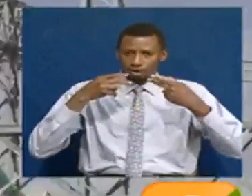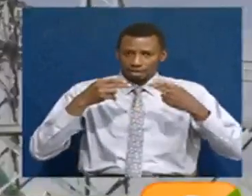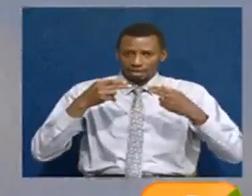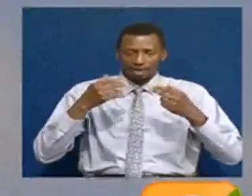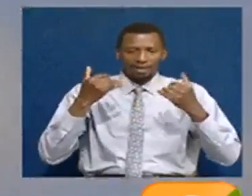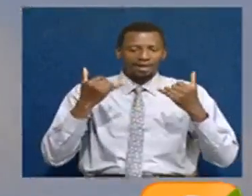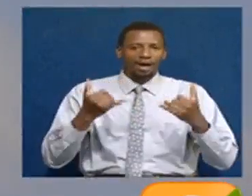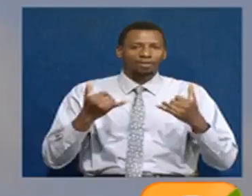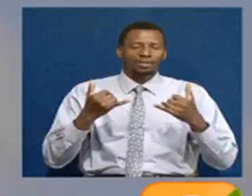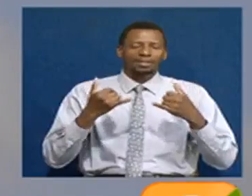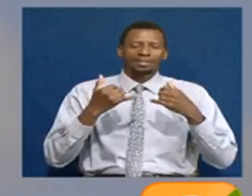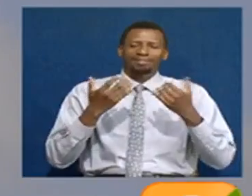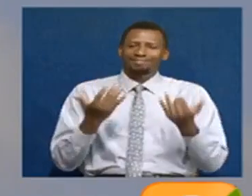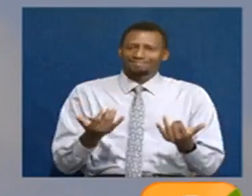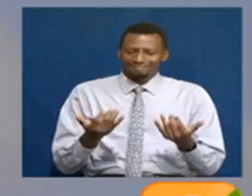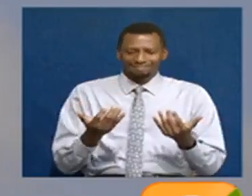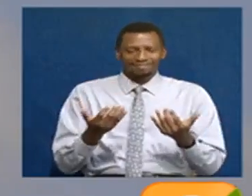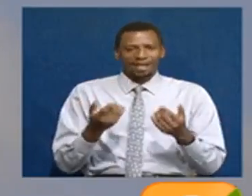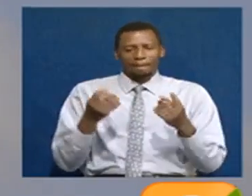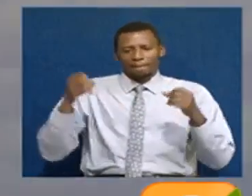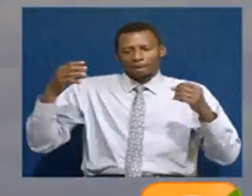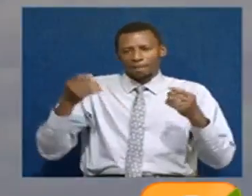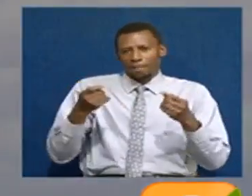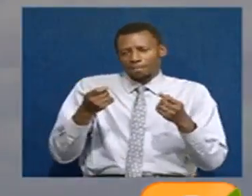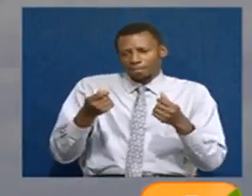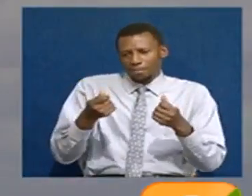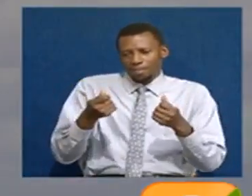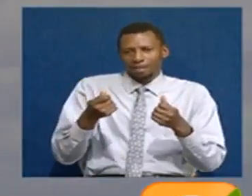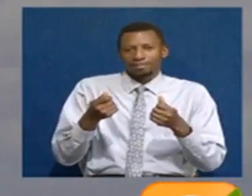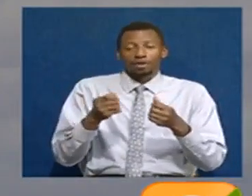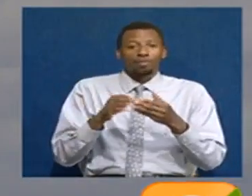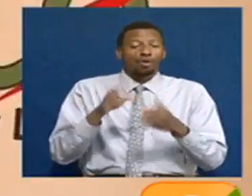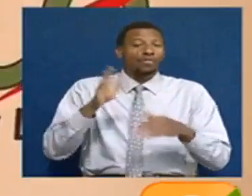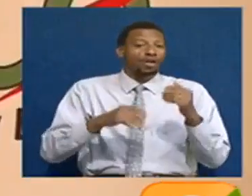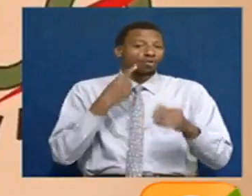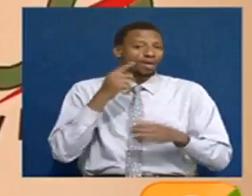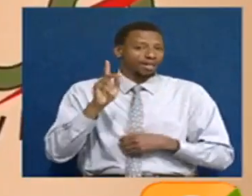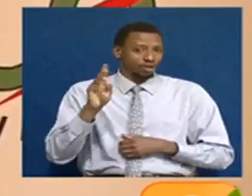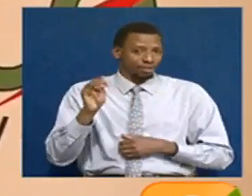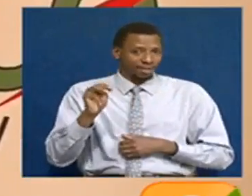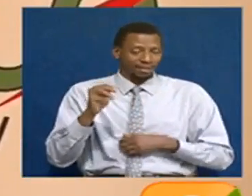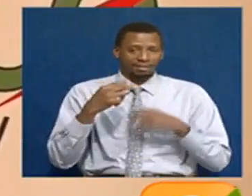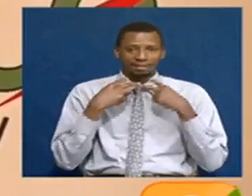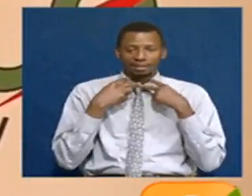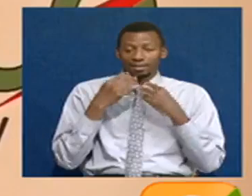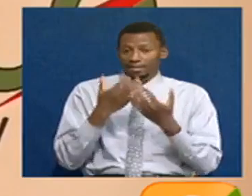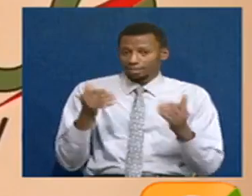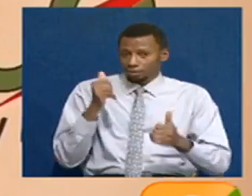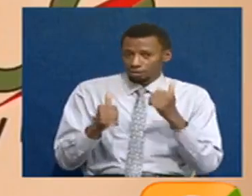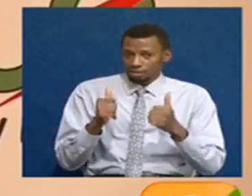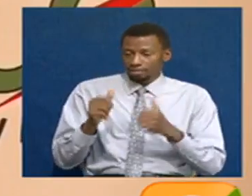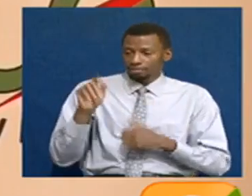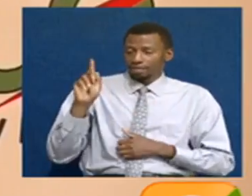strain on the outdated low-capacity power line that stretched more than 100 kilometers, something that the Kenya Transmission